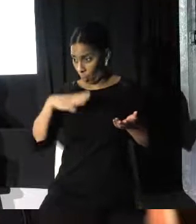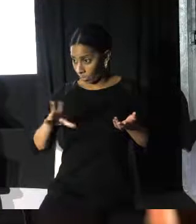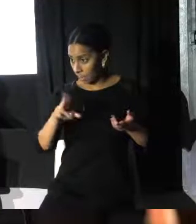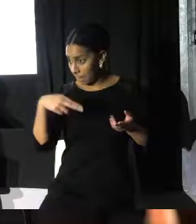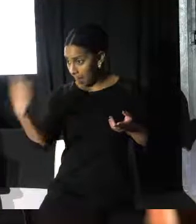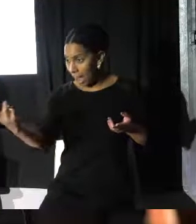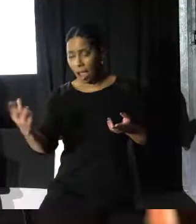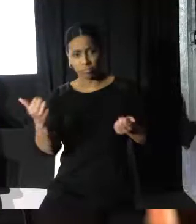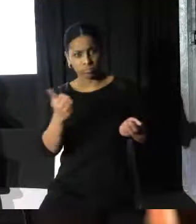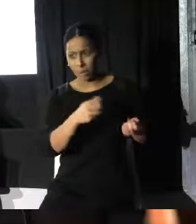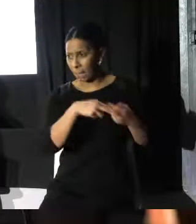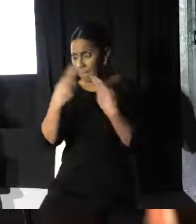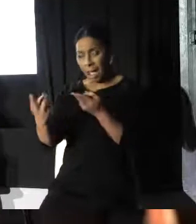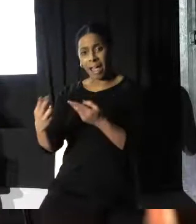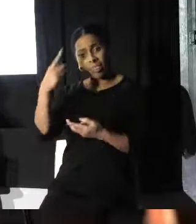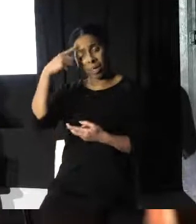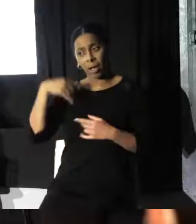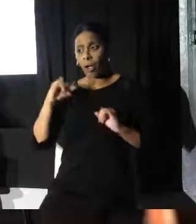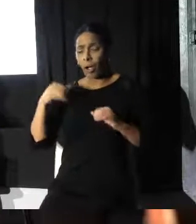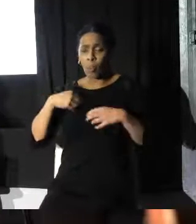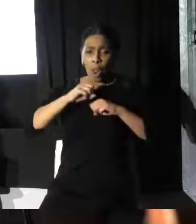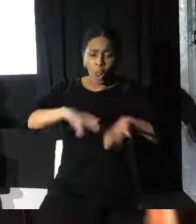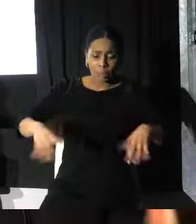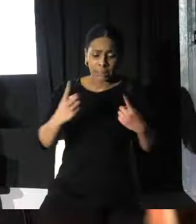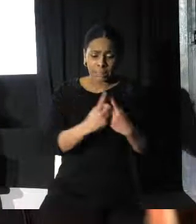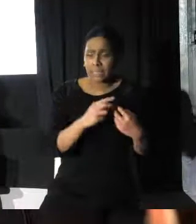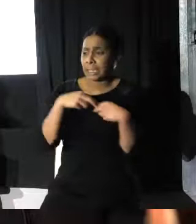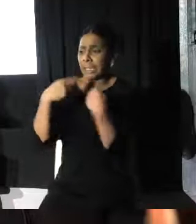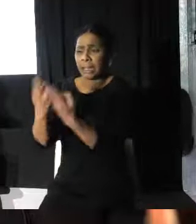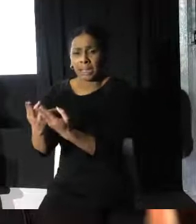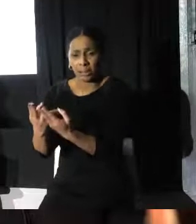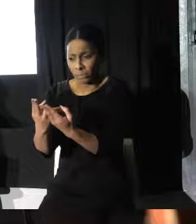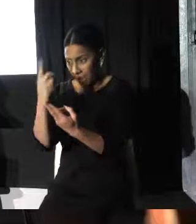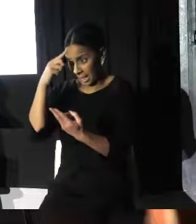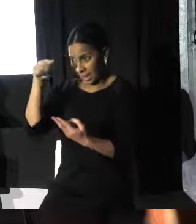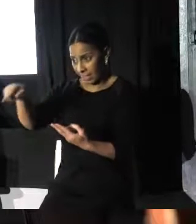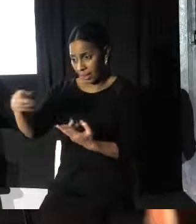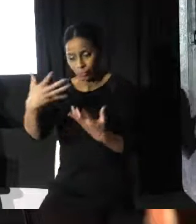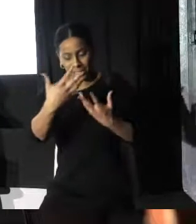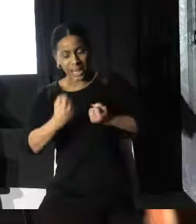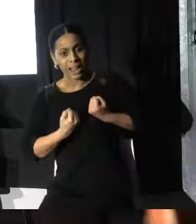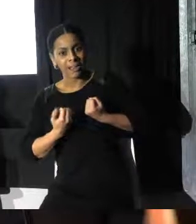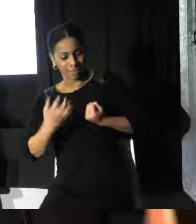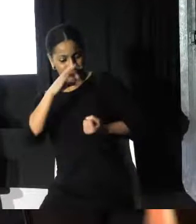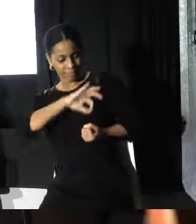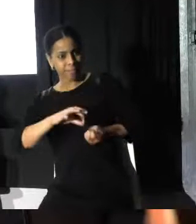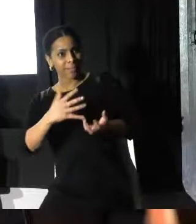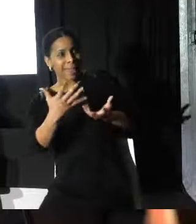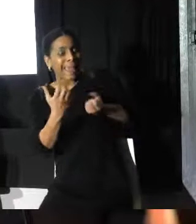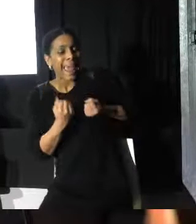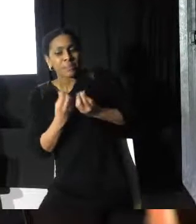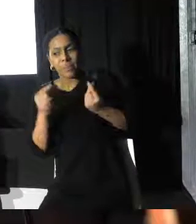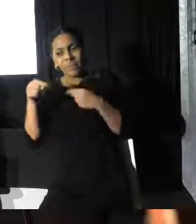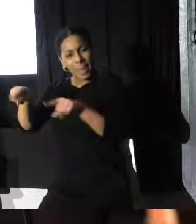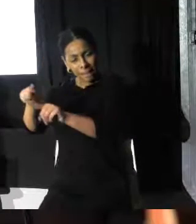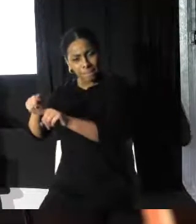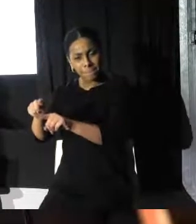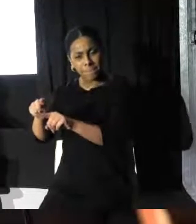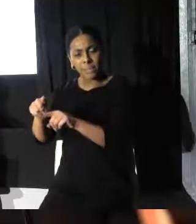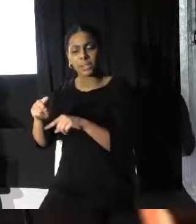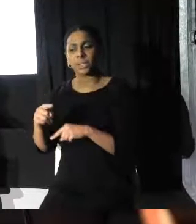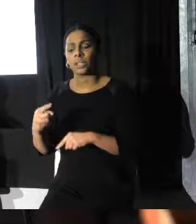recipient community, but also we can think about what to do with the space. So the commissioning of art, and